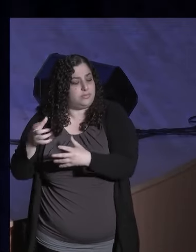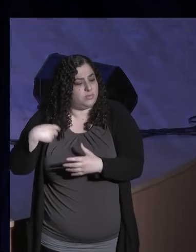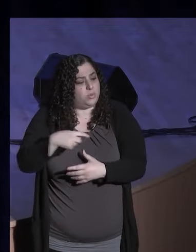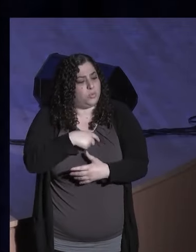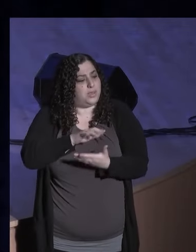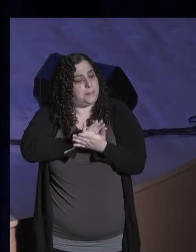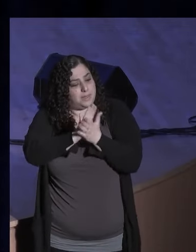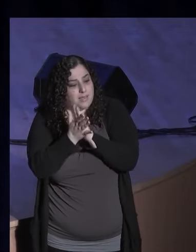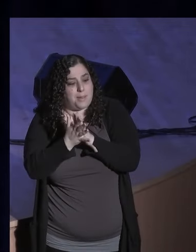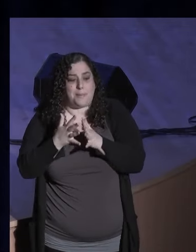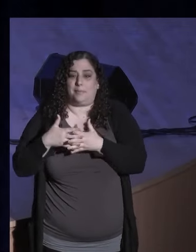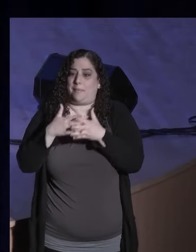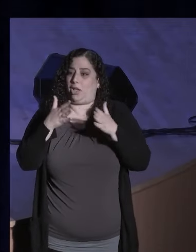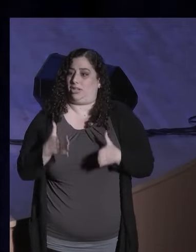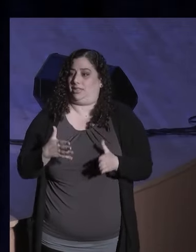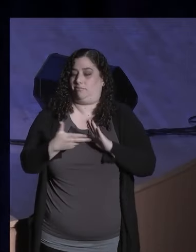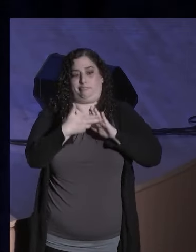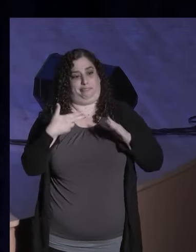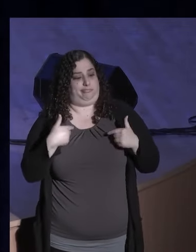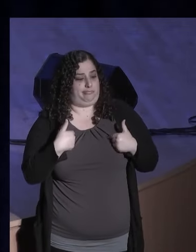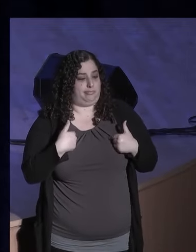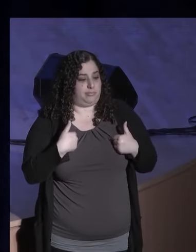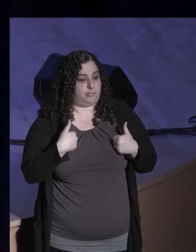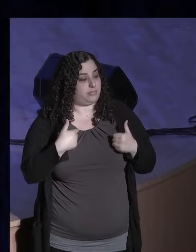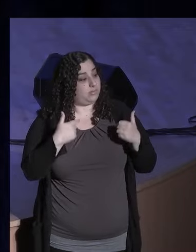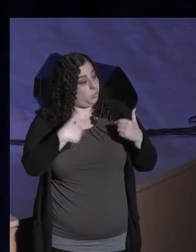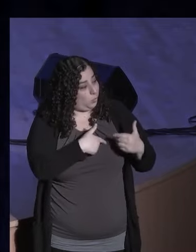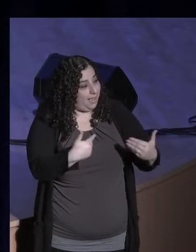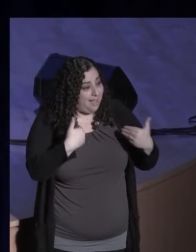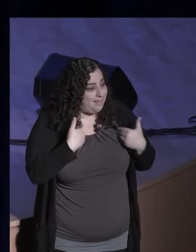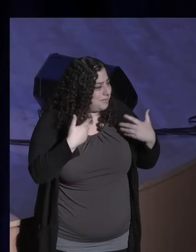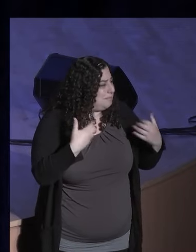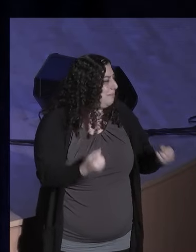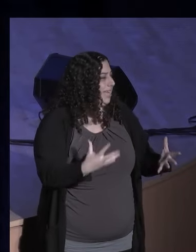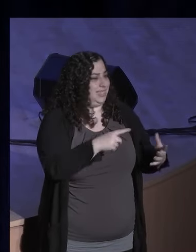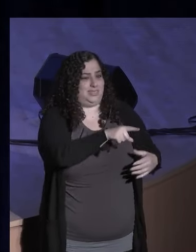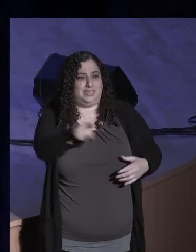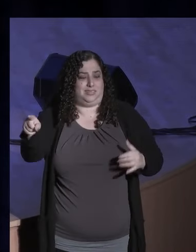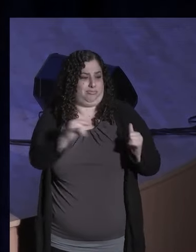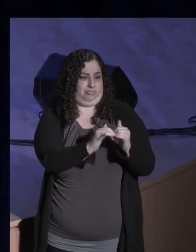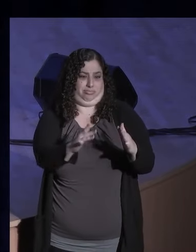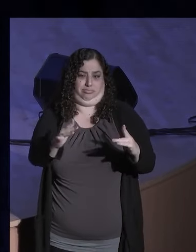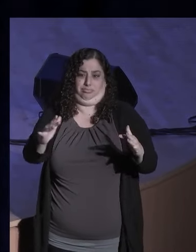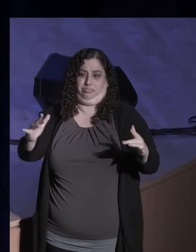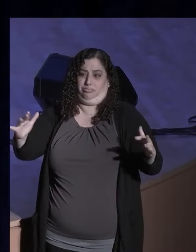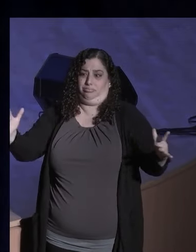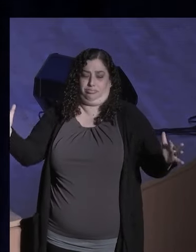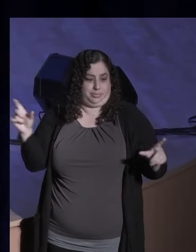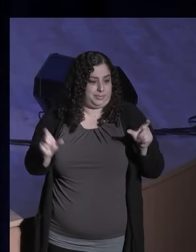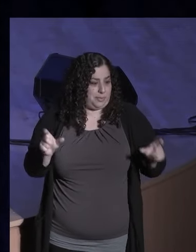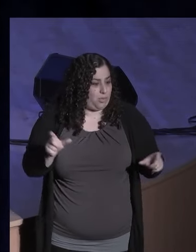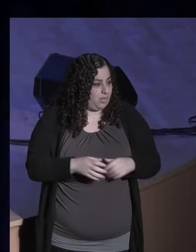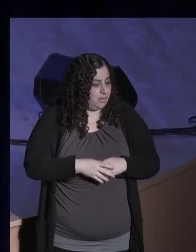as Americans. I'm particularly proud of the work we are doing at the National Park Service under the leadership of Secretary Haaland and the Biden-Harris administration